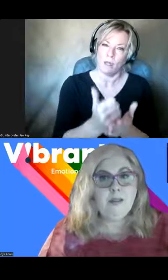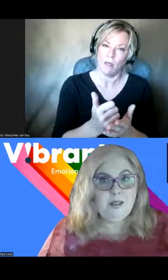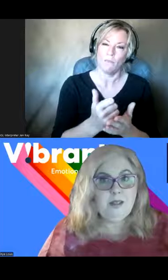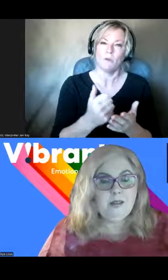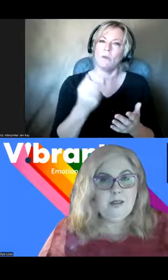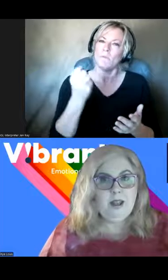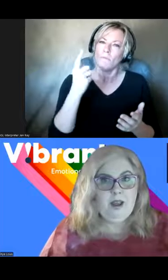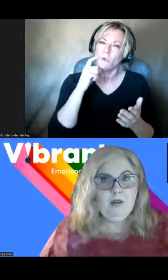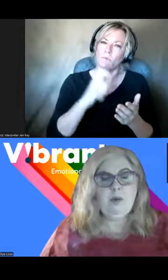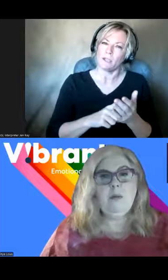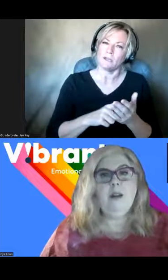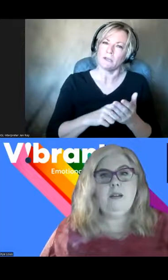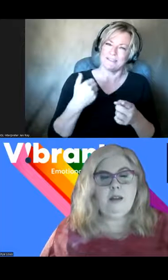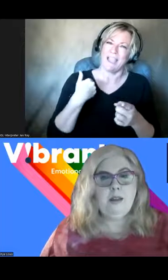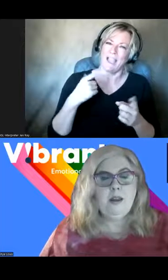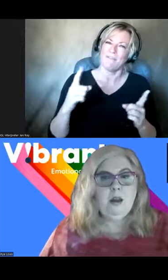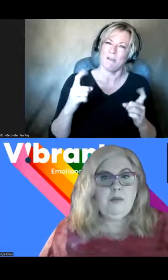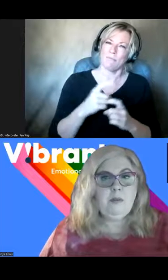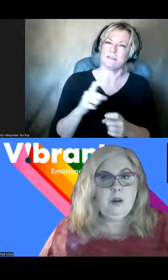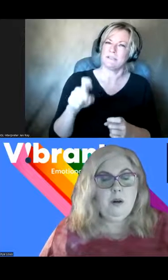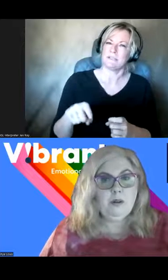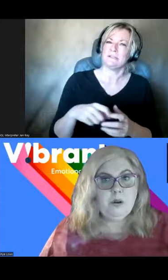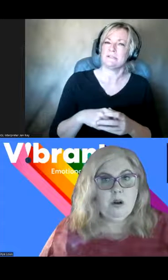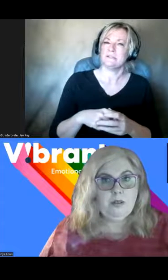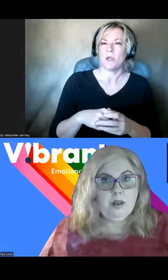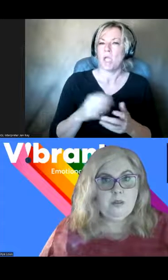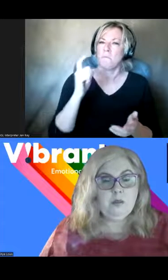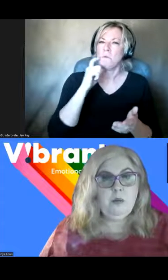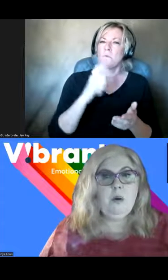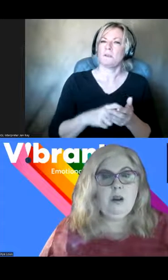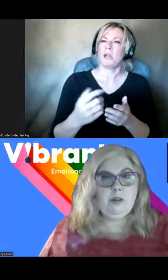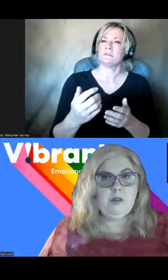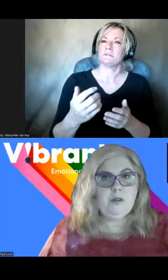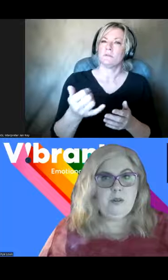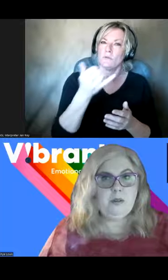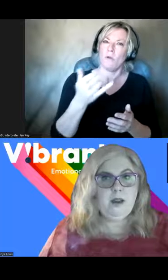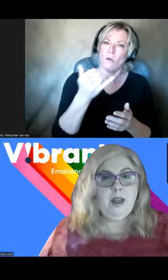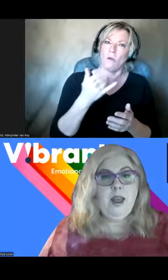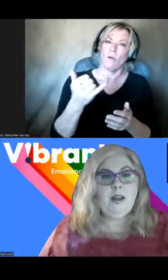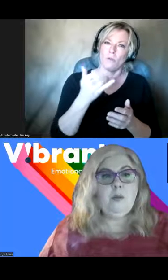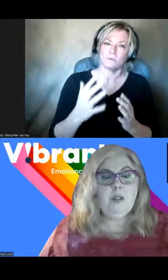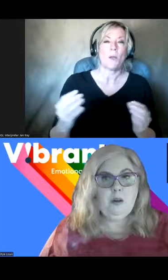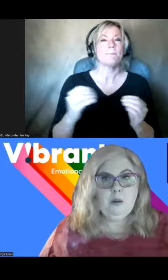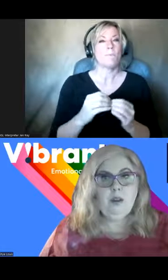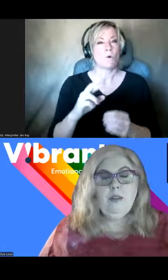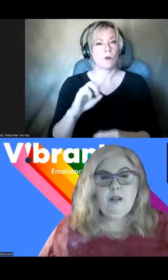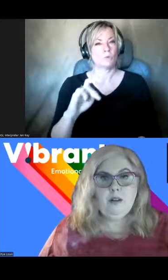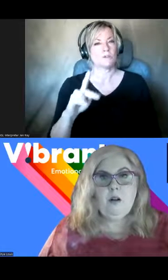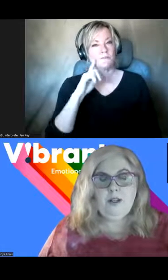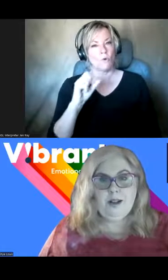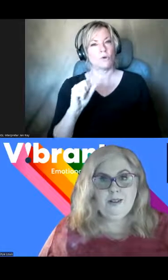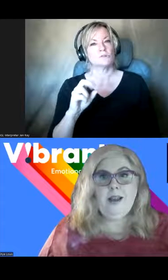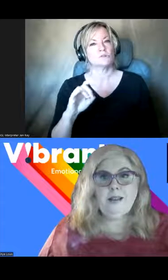the complex needs that they have. We recognize that familiar callers are oftentimes more at risk for suicide. And yet we know